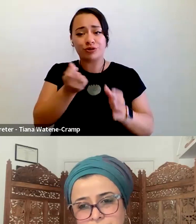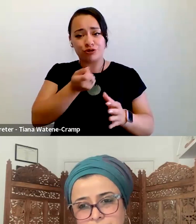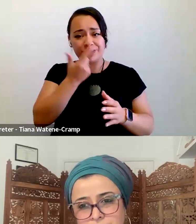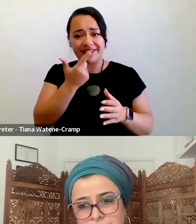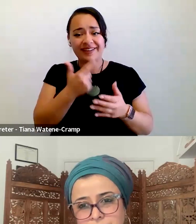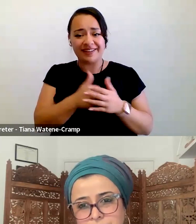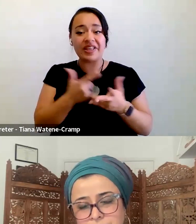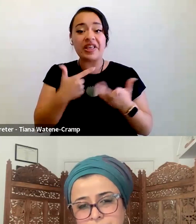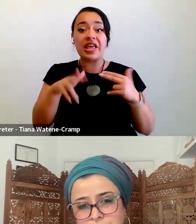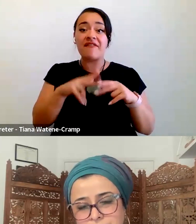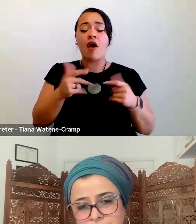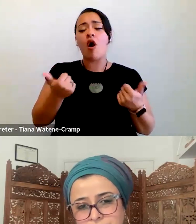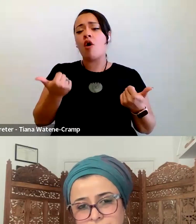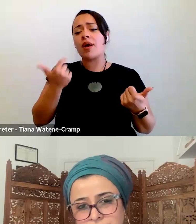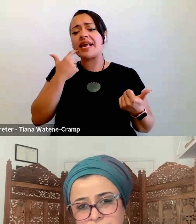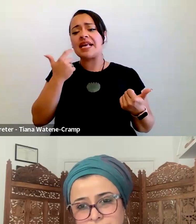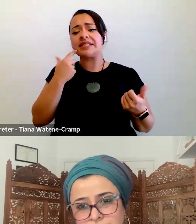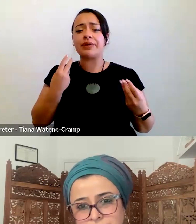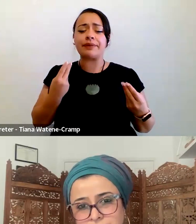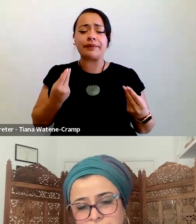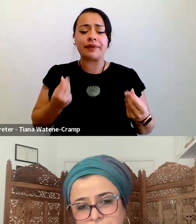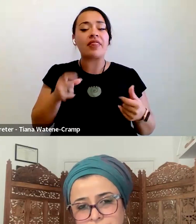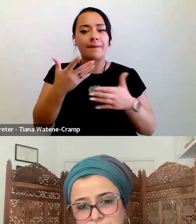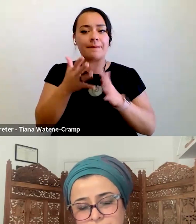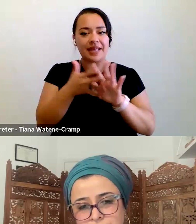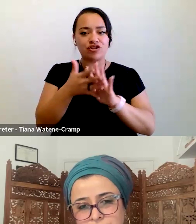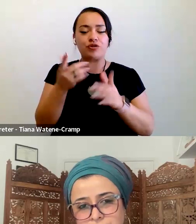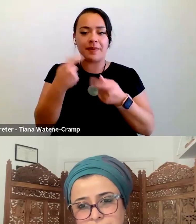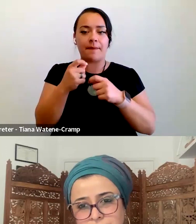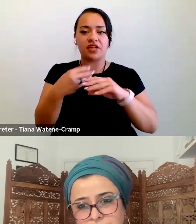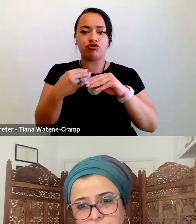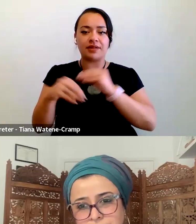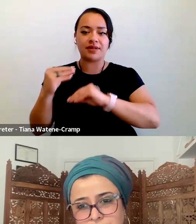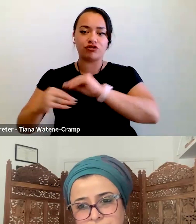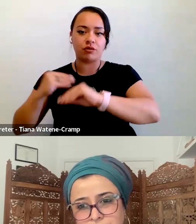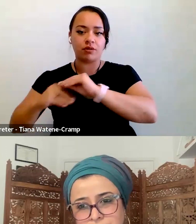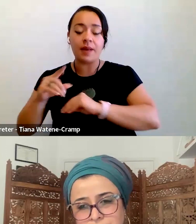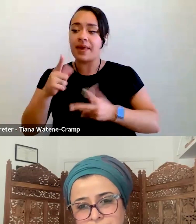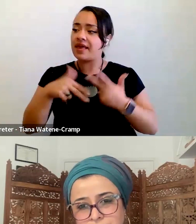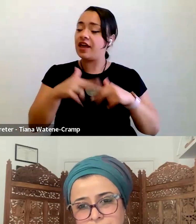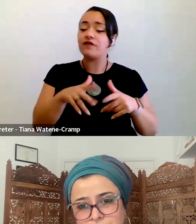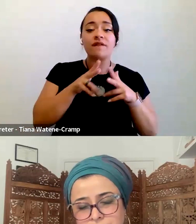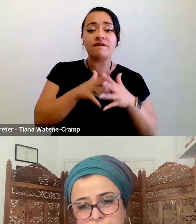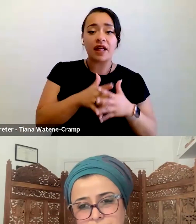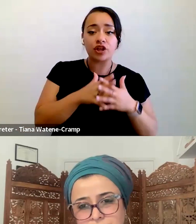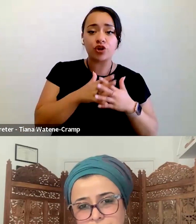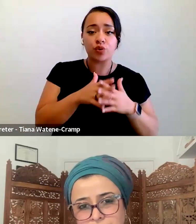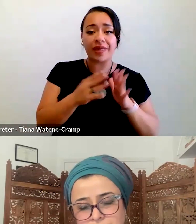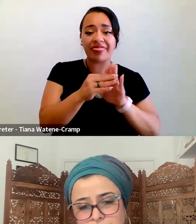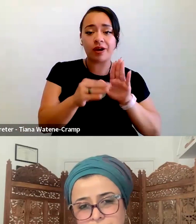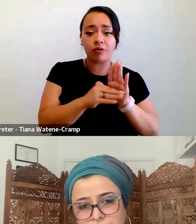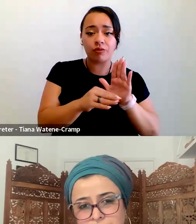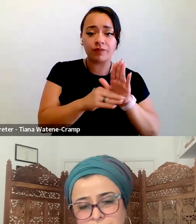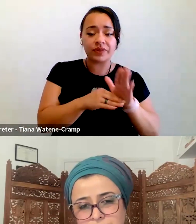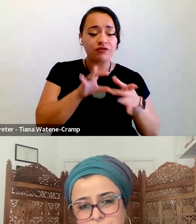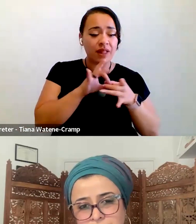weren't, you'd be veering into transactional territory. If you say you really want to value ethical relationships, then sometimes there's stops,